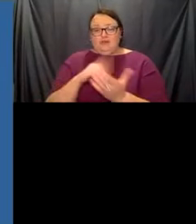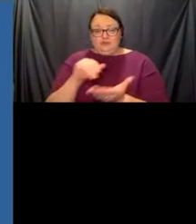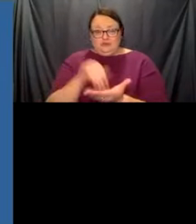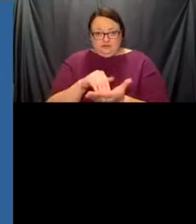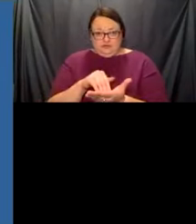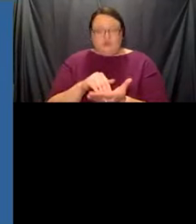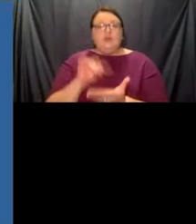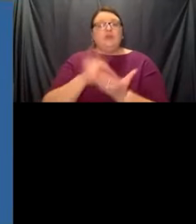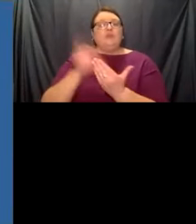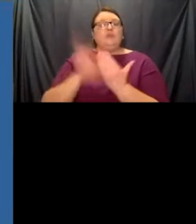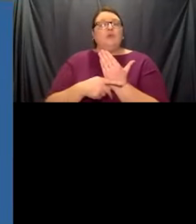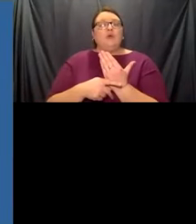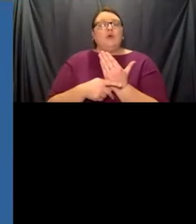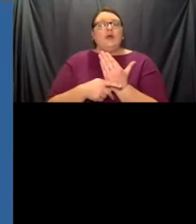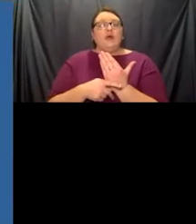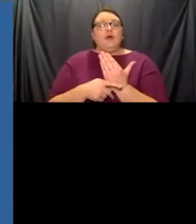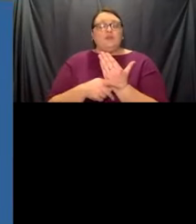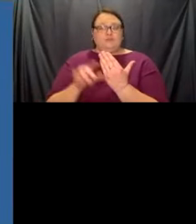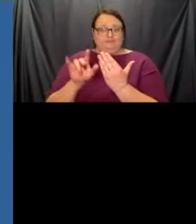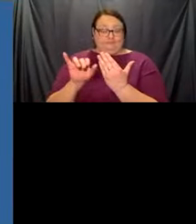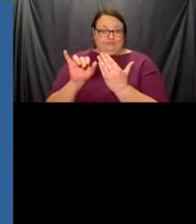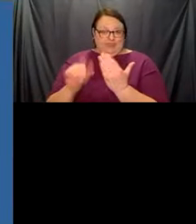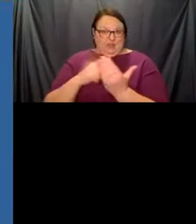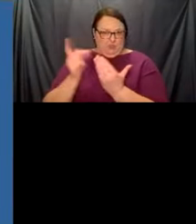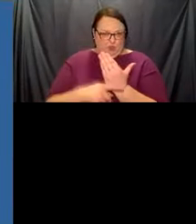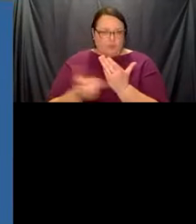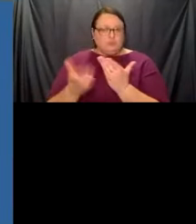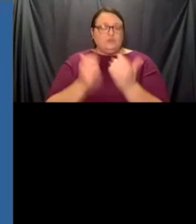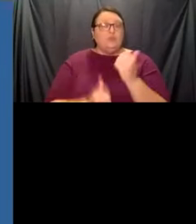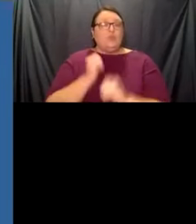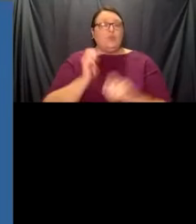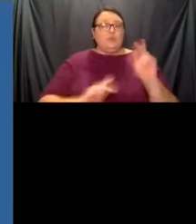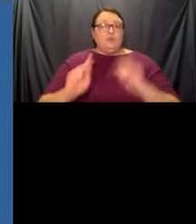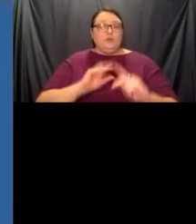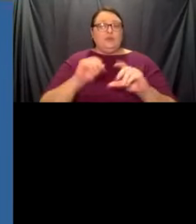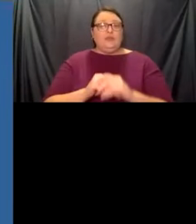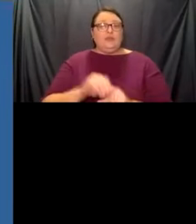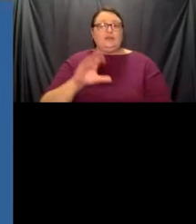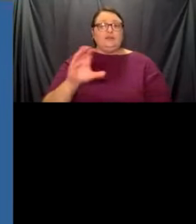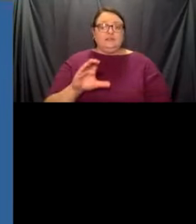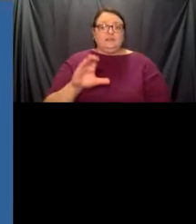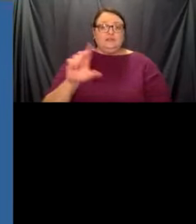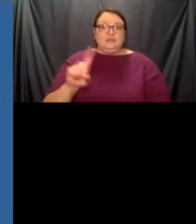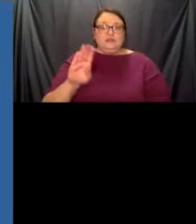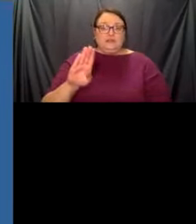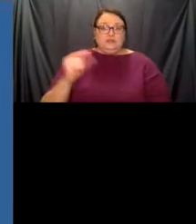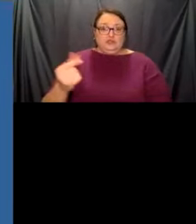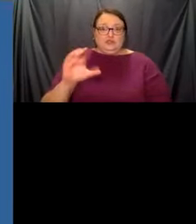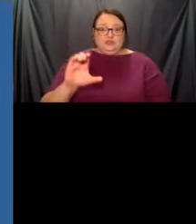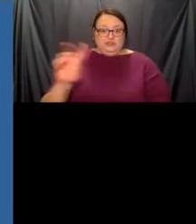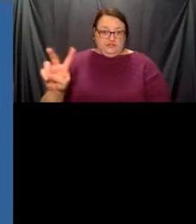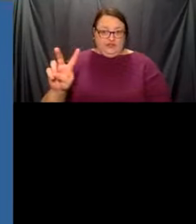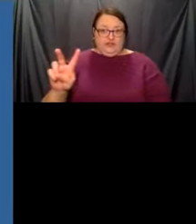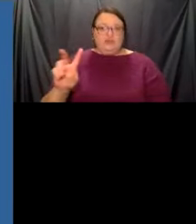microempresas, un programa que proporciona empleo a personas de bajos ingresos en North End Teleservices y un programa